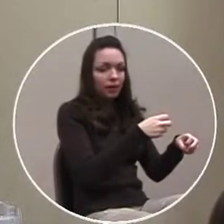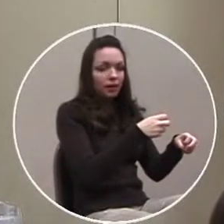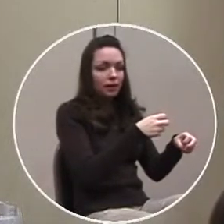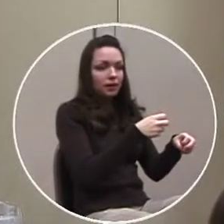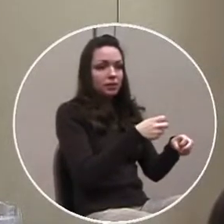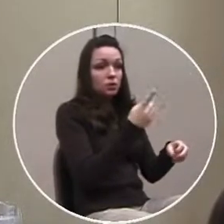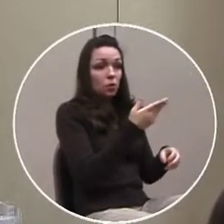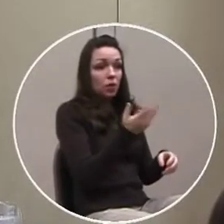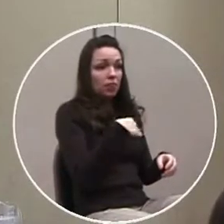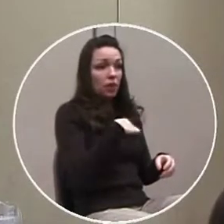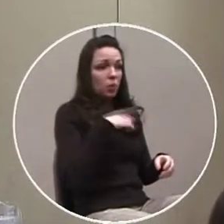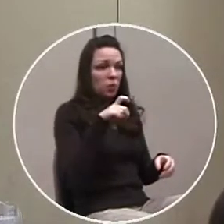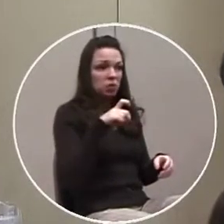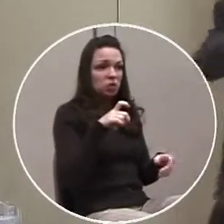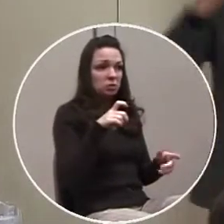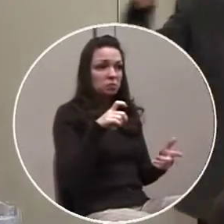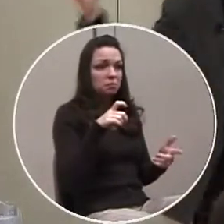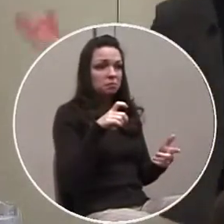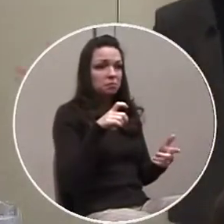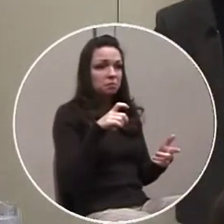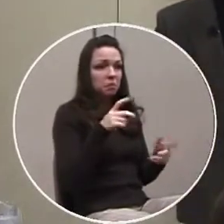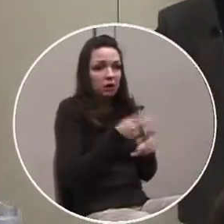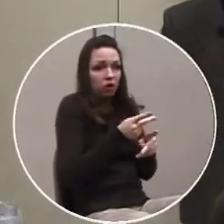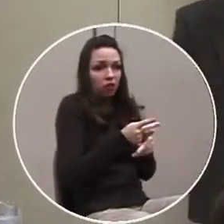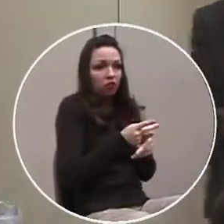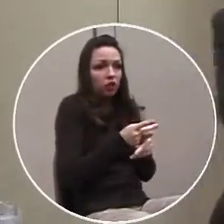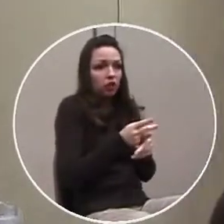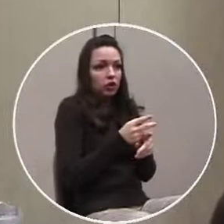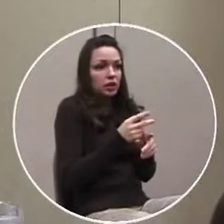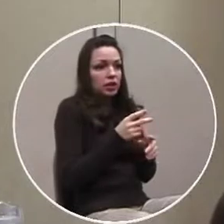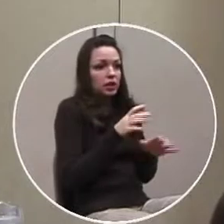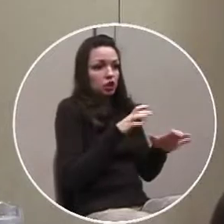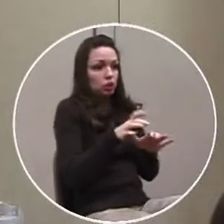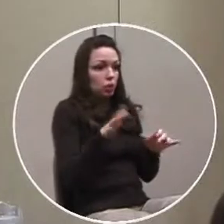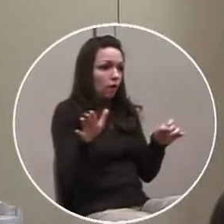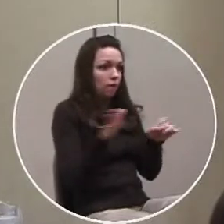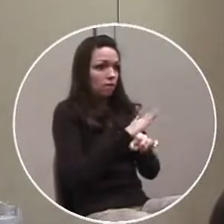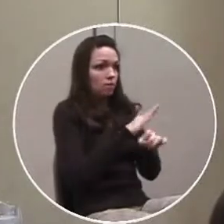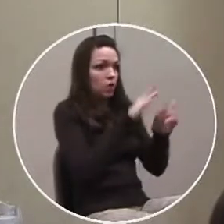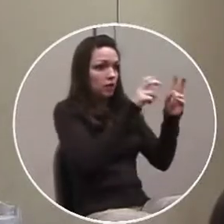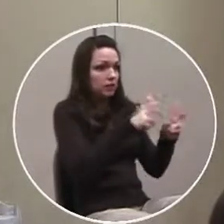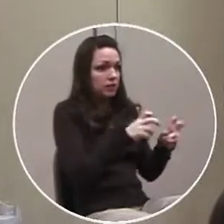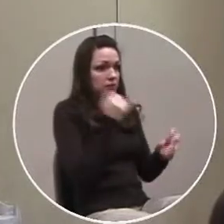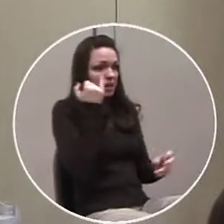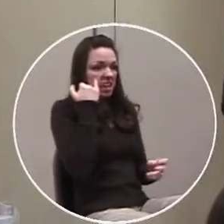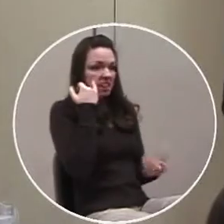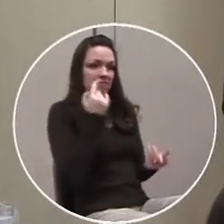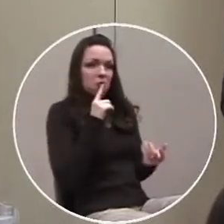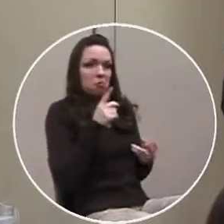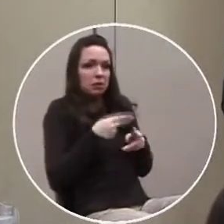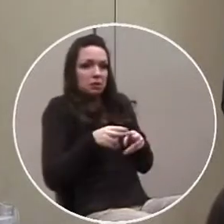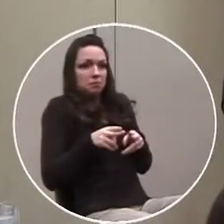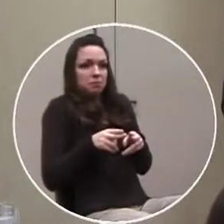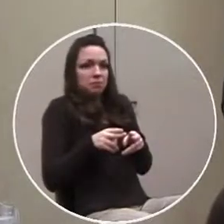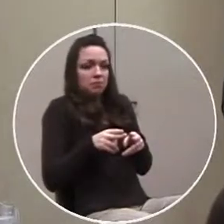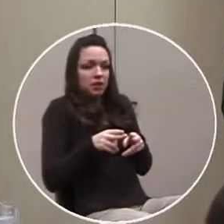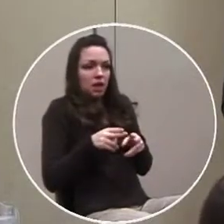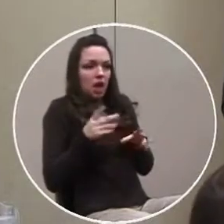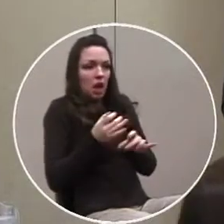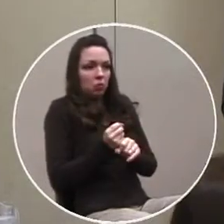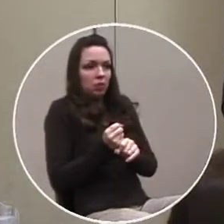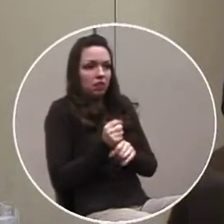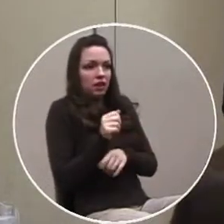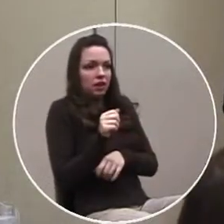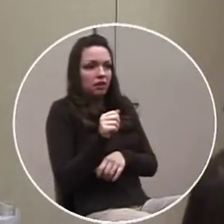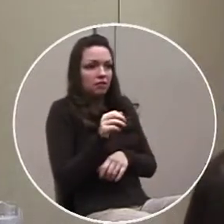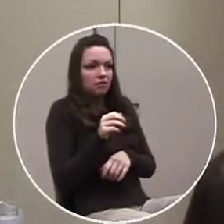that we want to be cautious about is doing a full-blown assessment if a mini FBA, just the quick, what's the